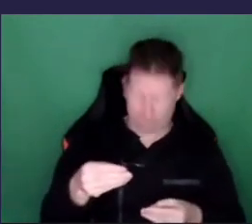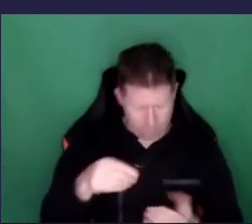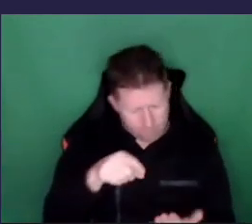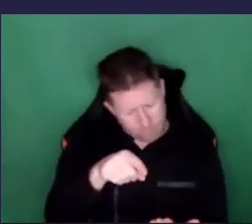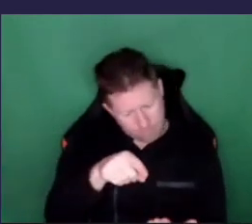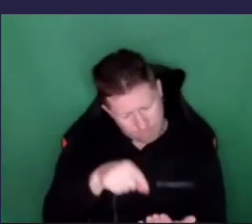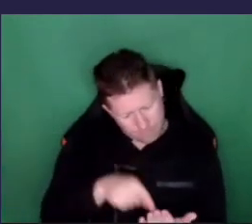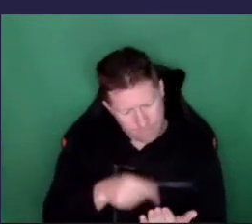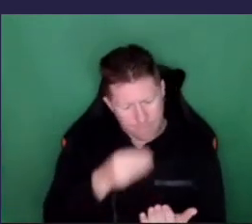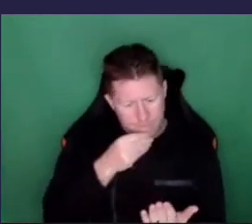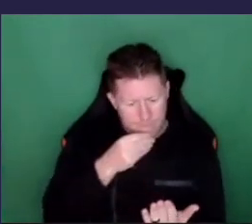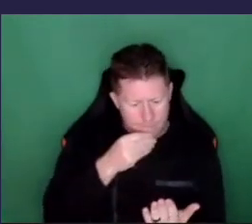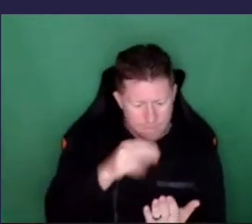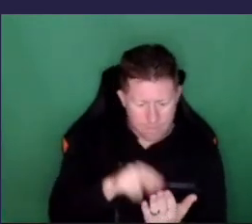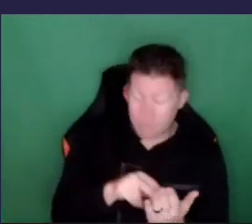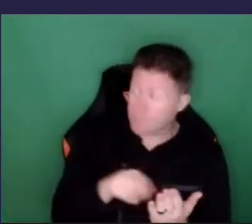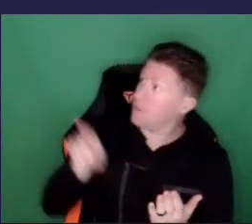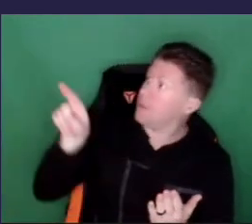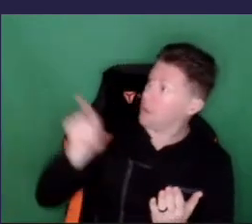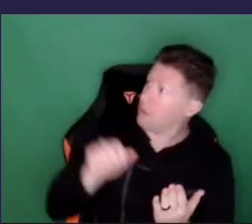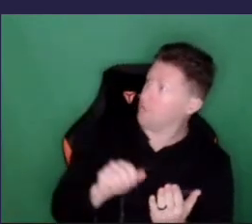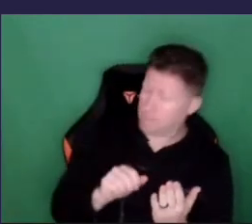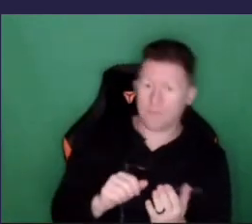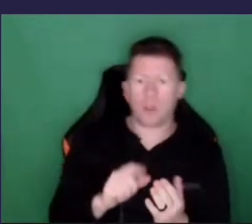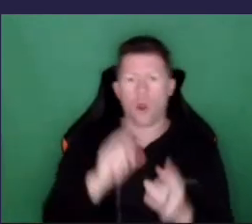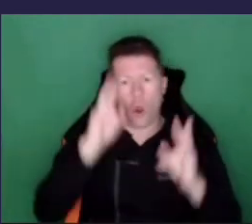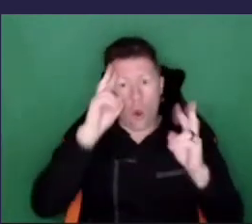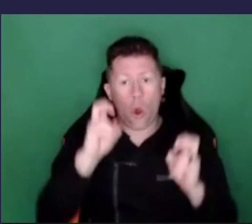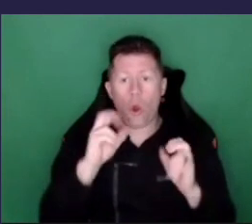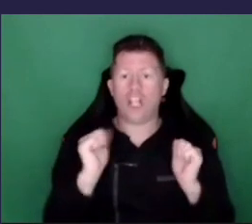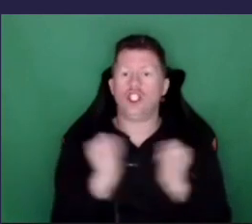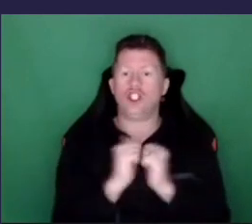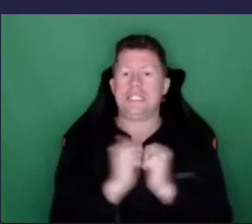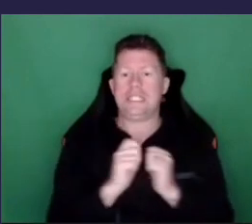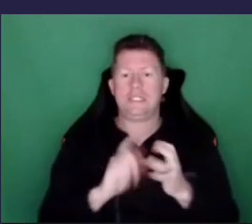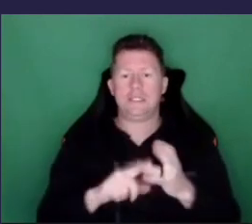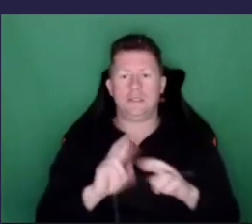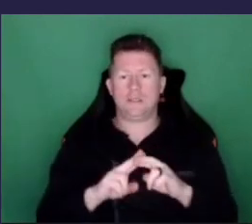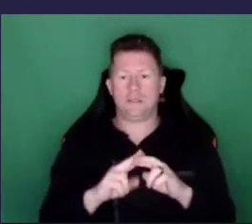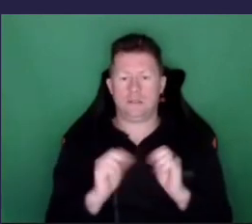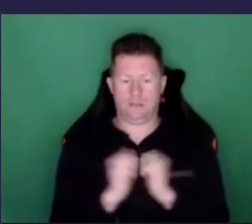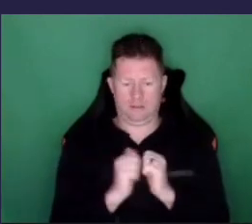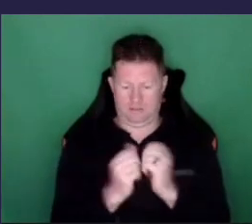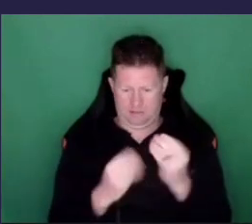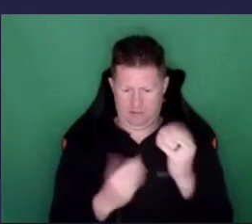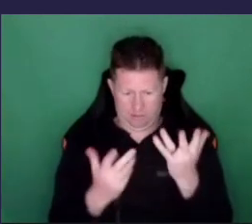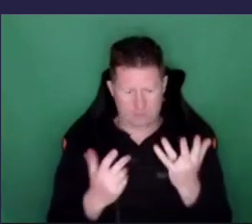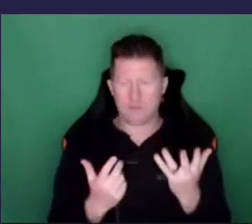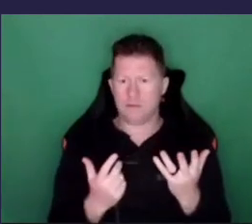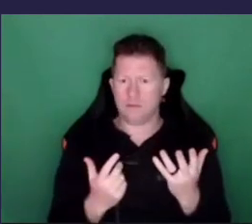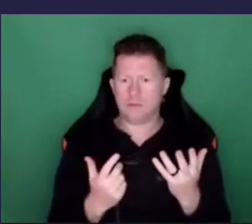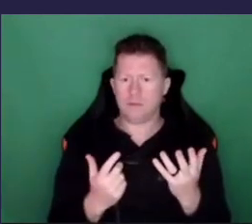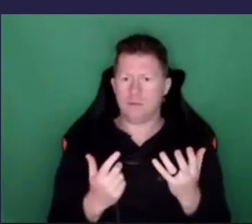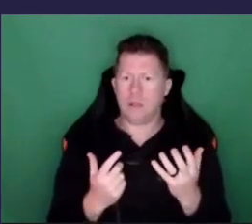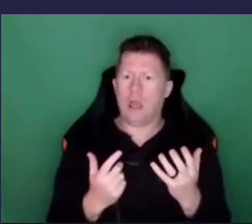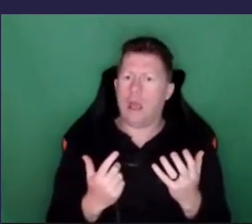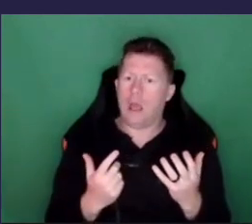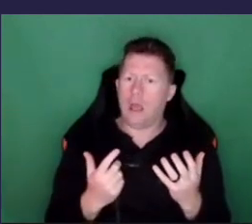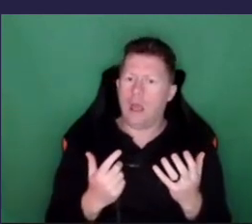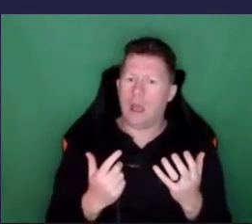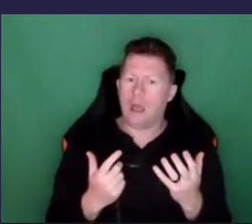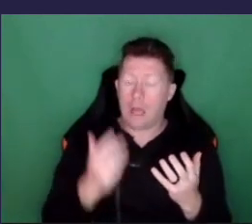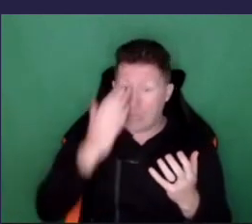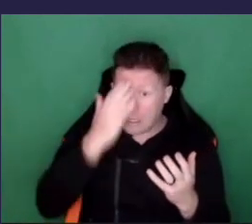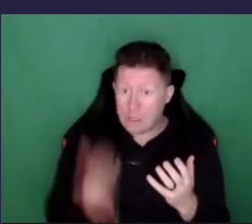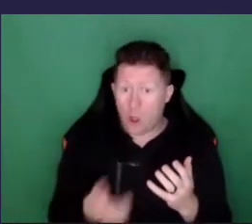They didn't even know it was called a menu. Right. So they wanted to go to, what a lot of kids that age call a menu